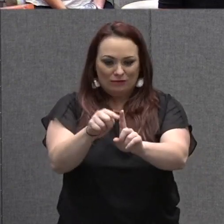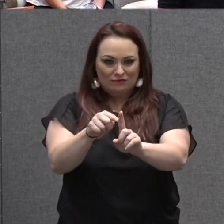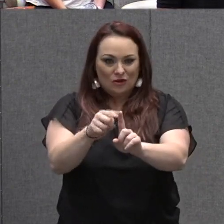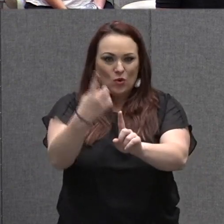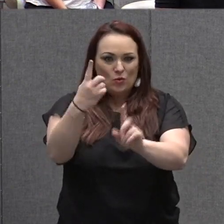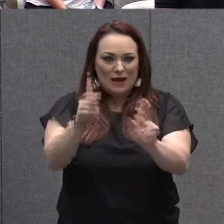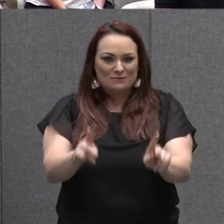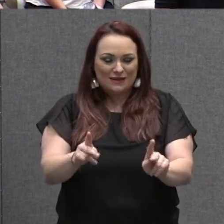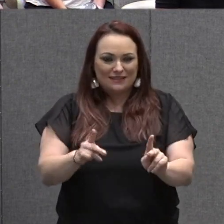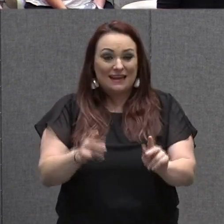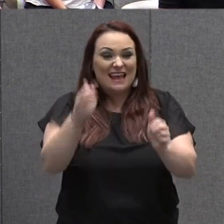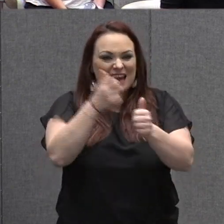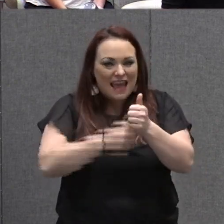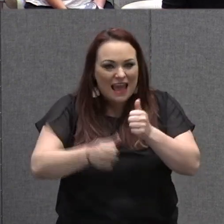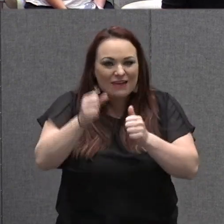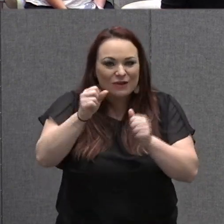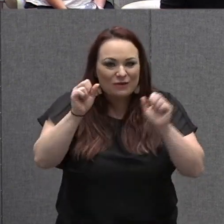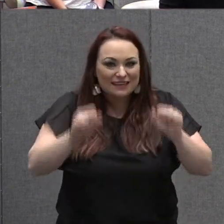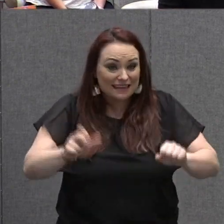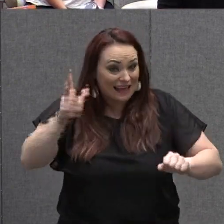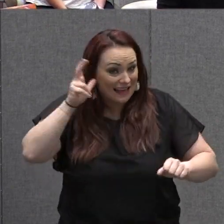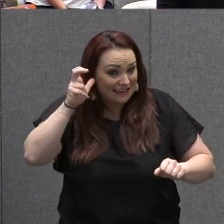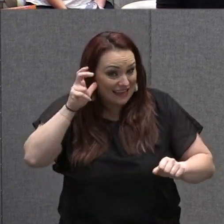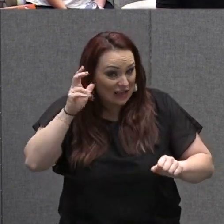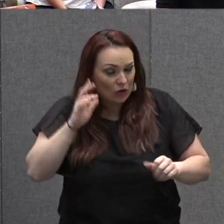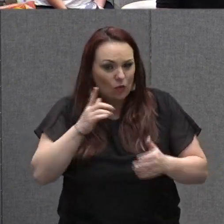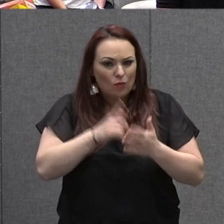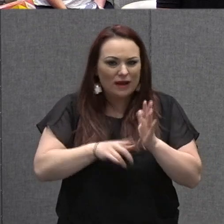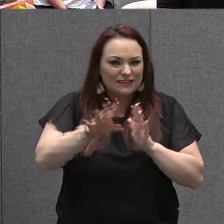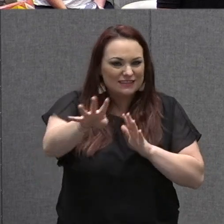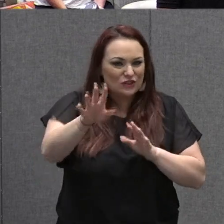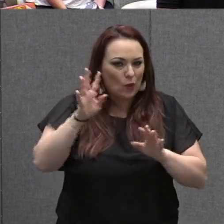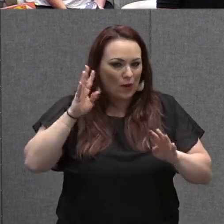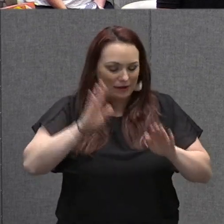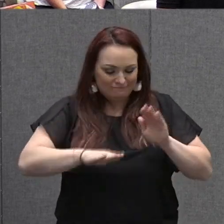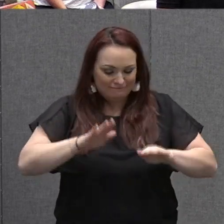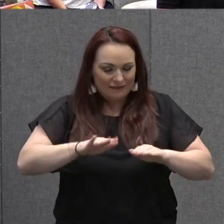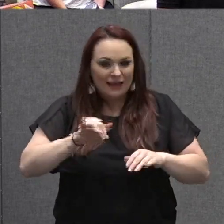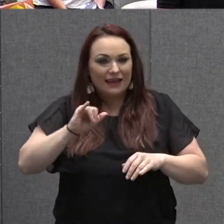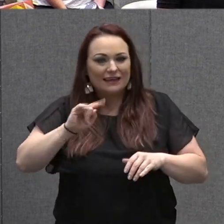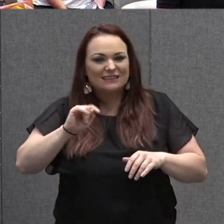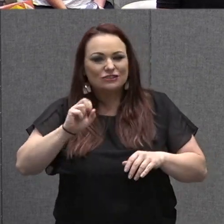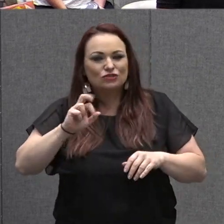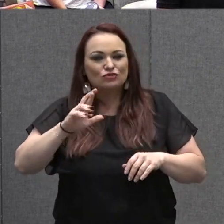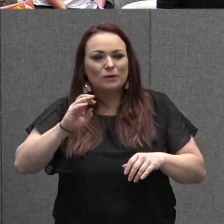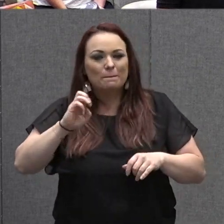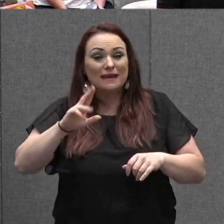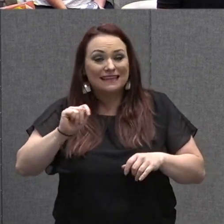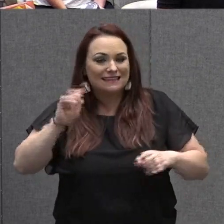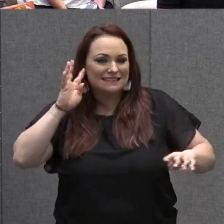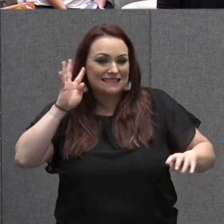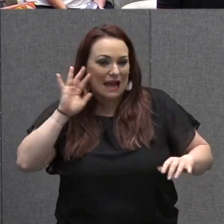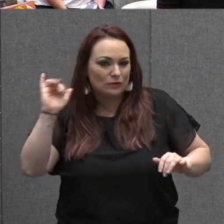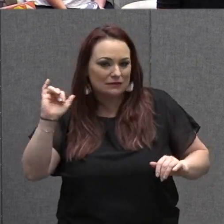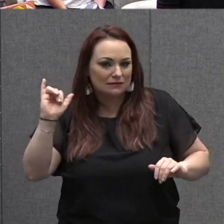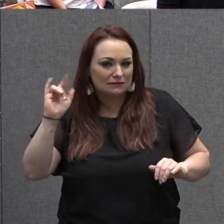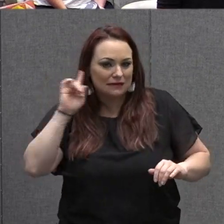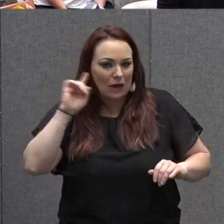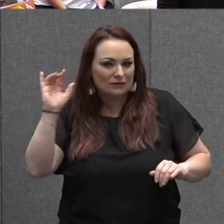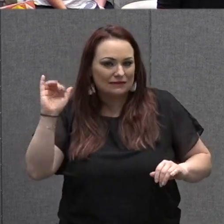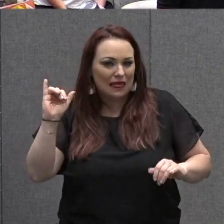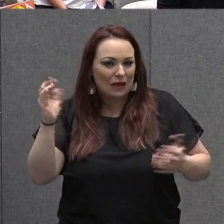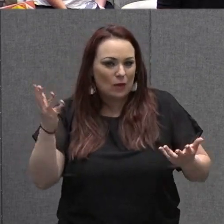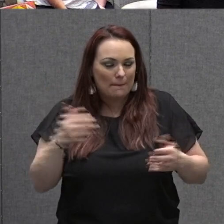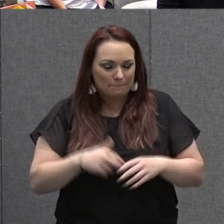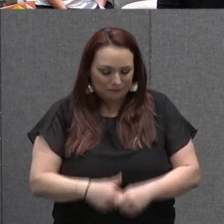instrument sounds like. So, for example, if you're at home and you're playing with someone else there, when I